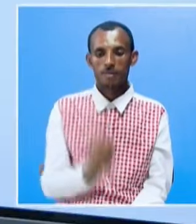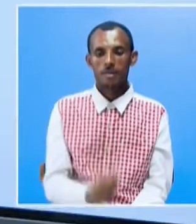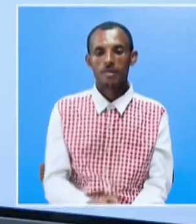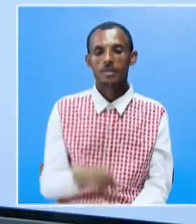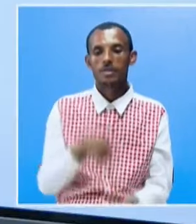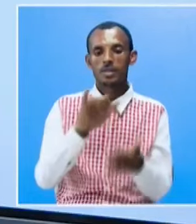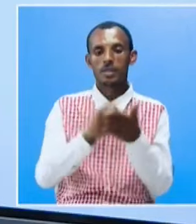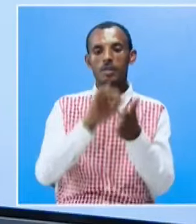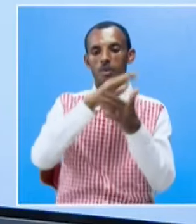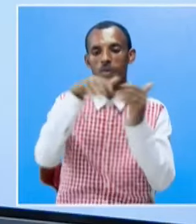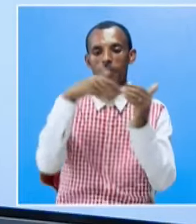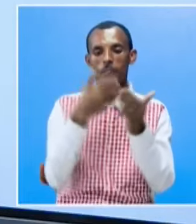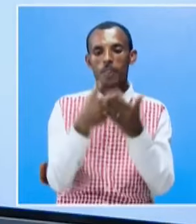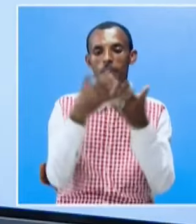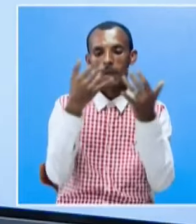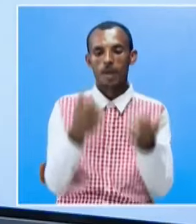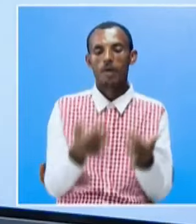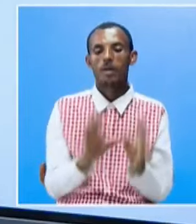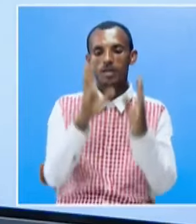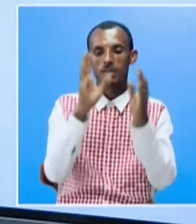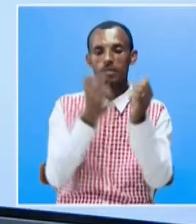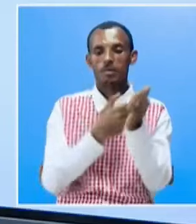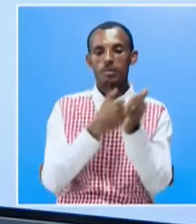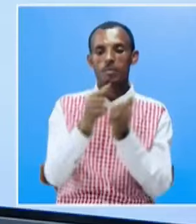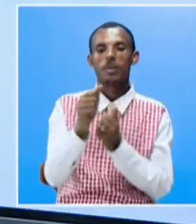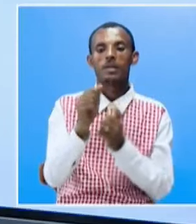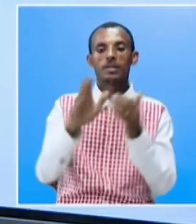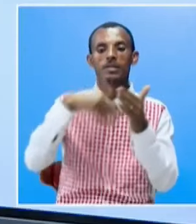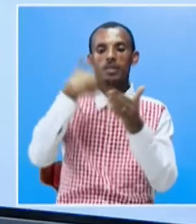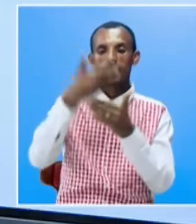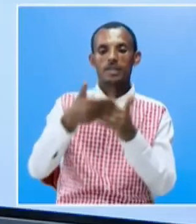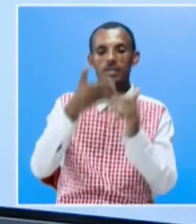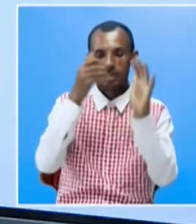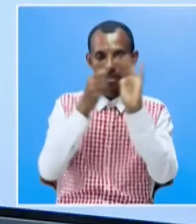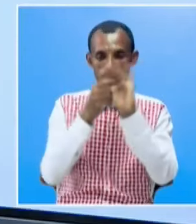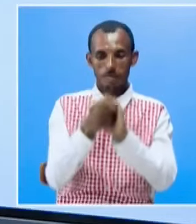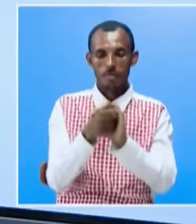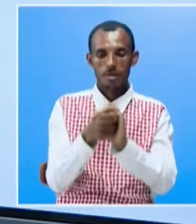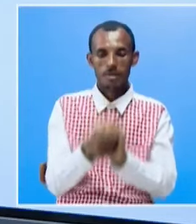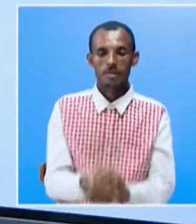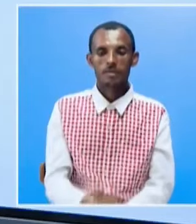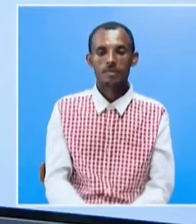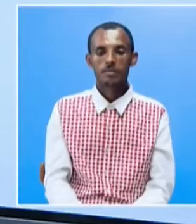That's it. Now let's proceed to the next example.